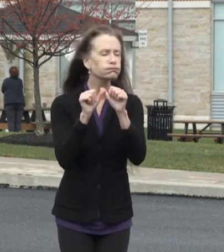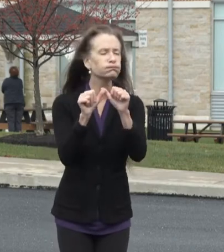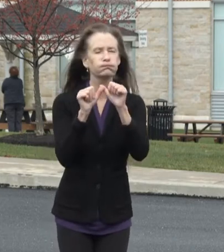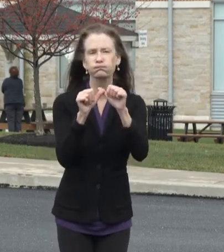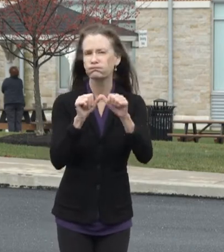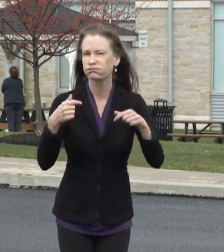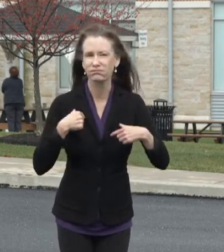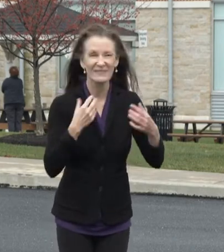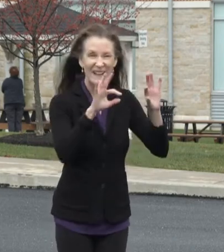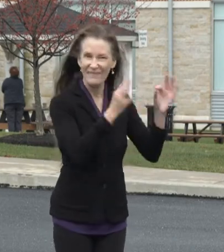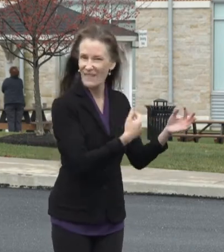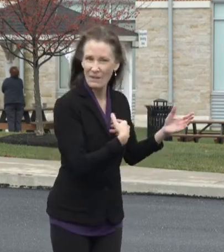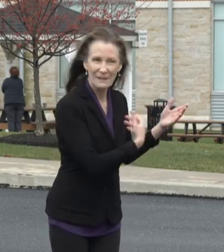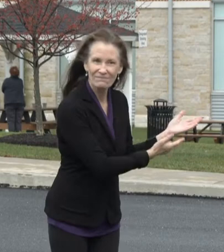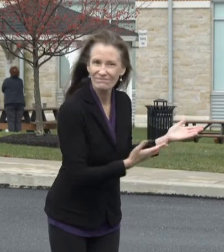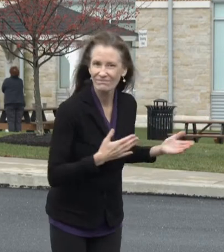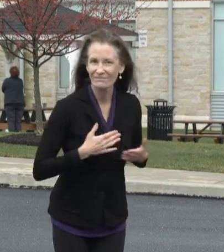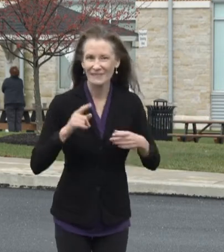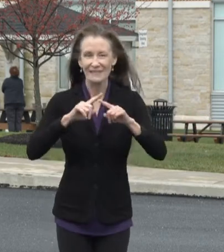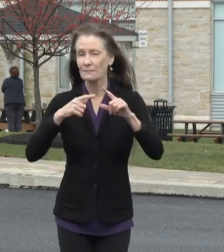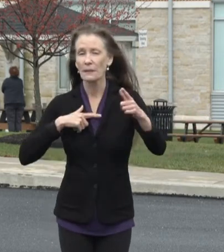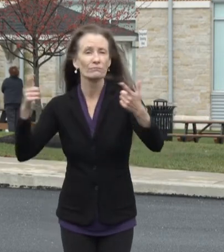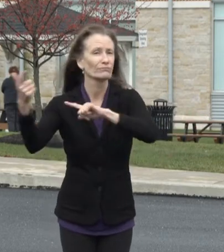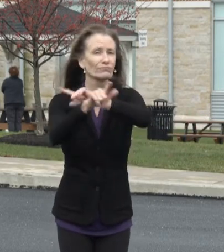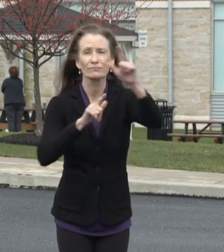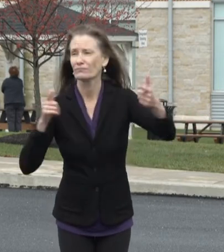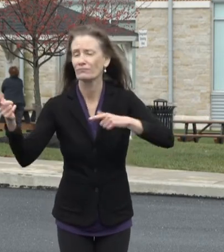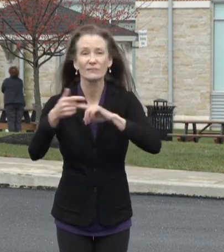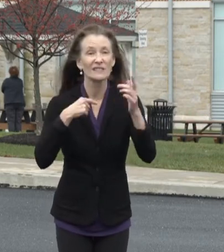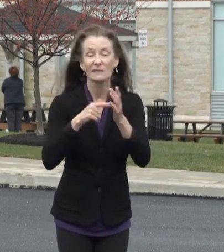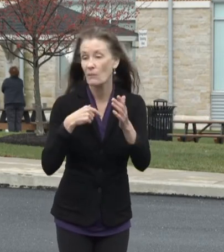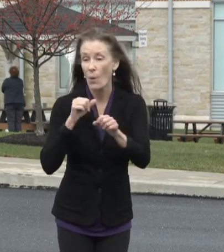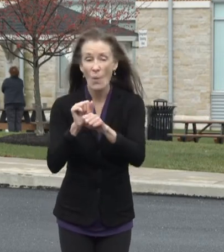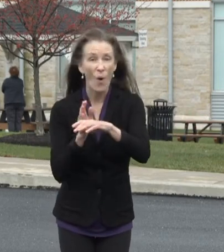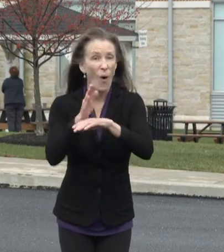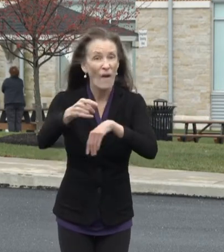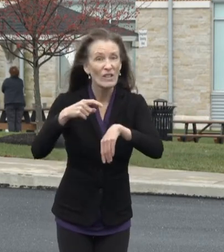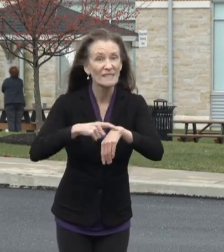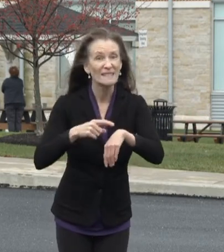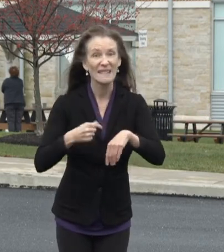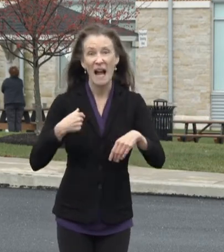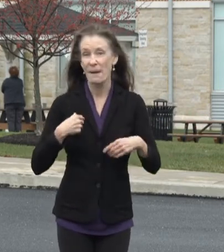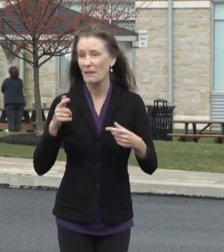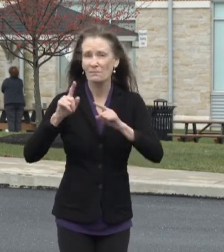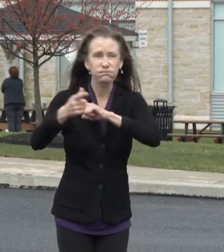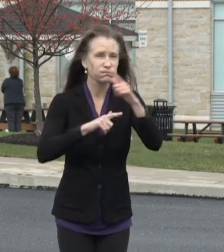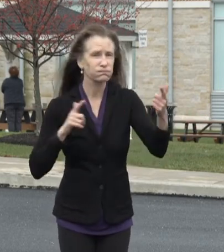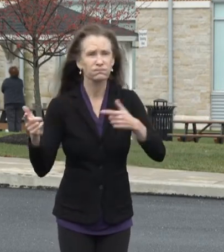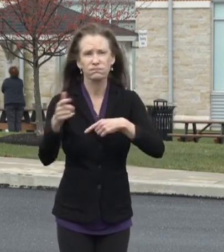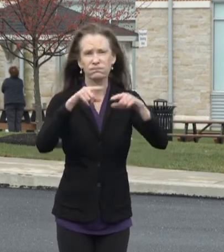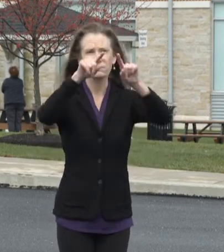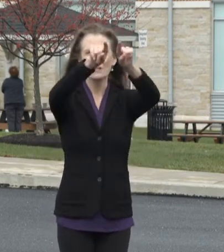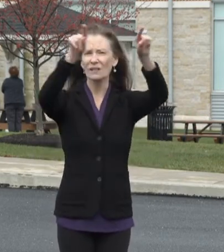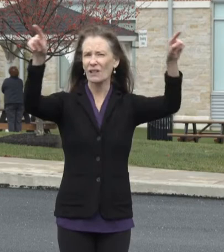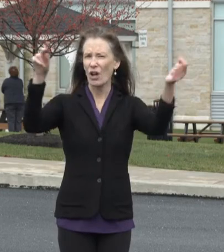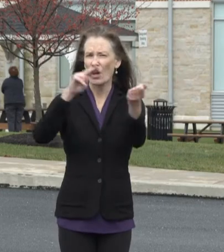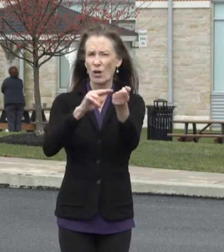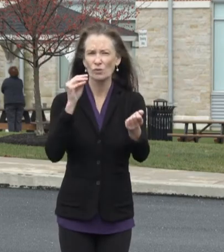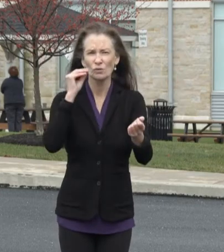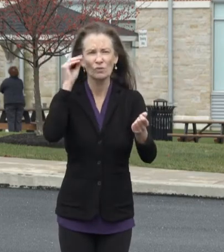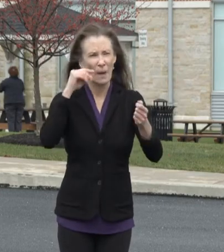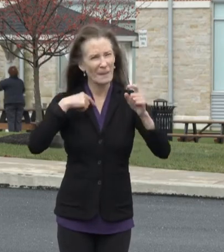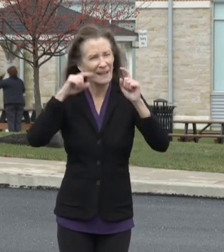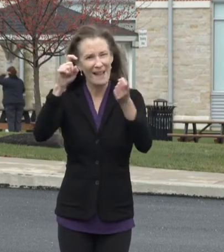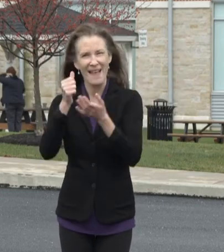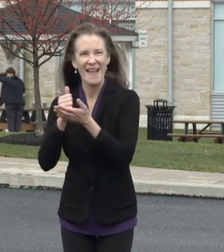11, sometimes doing over because they're needed. Our nursing homes are stretched. They need the help. I'm